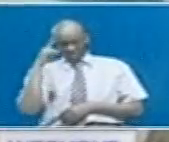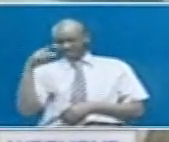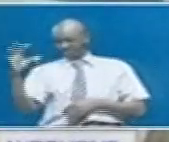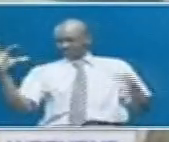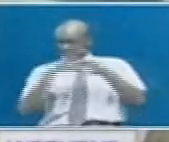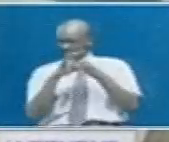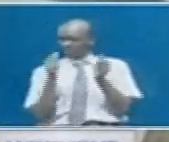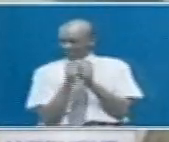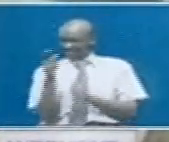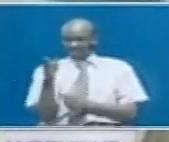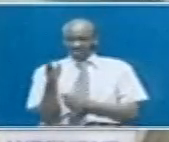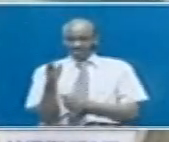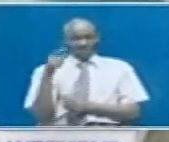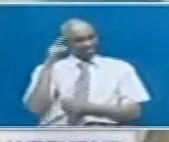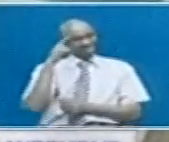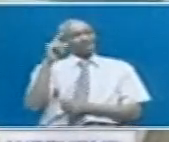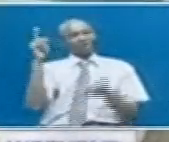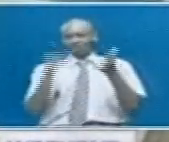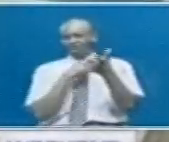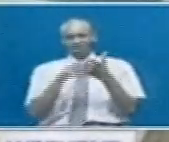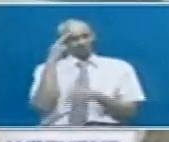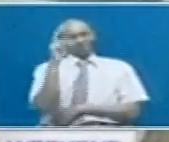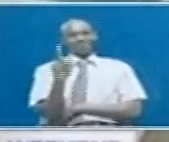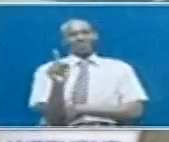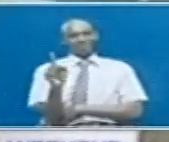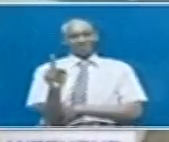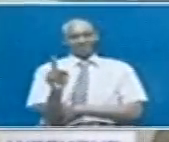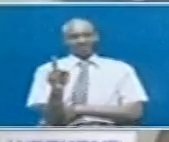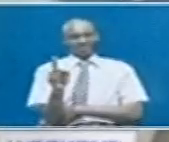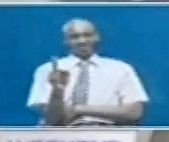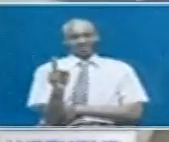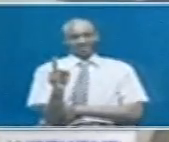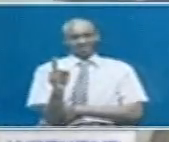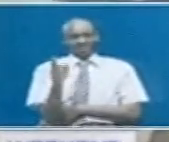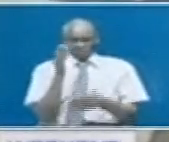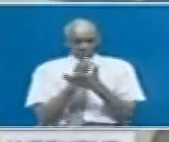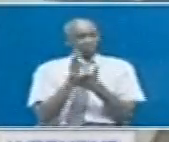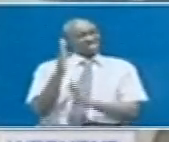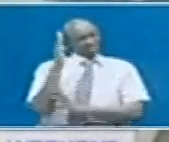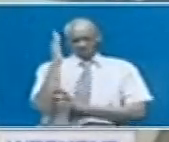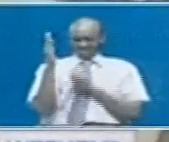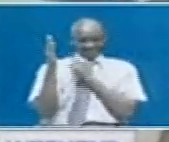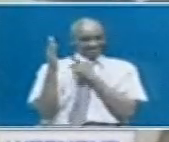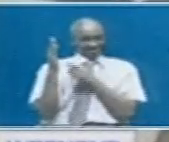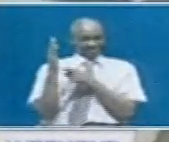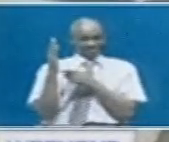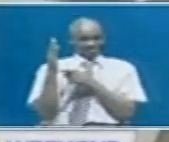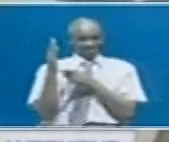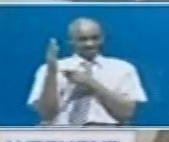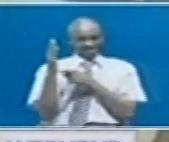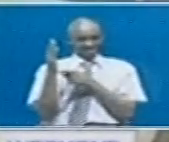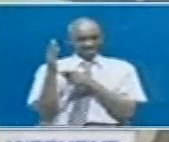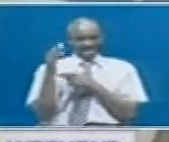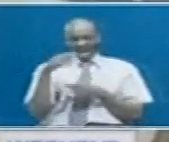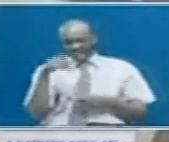think that's a wrong perception. As much as far as the security is concerned, there is no